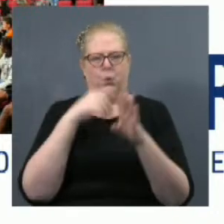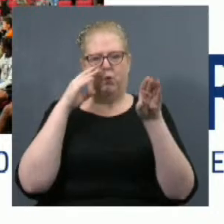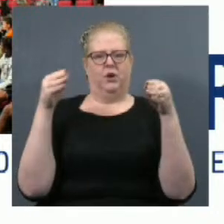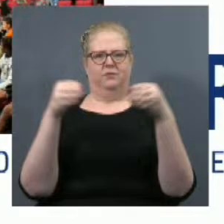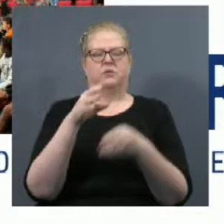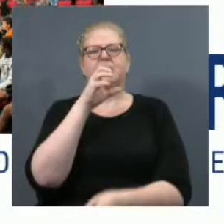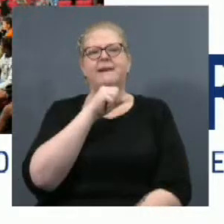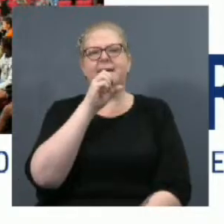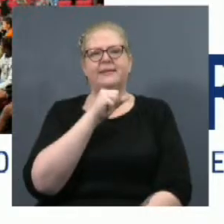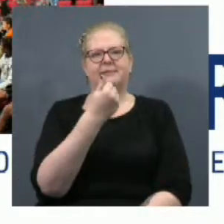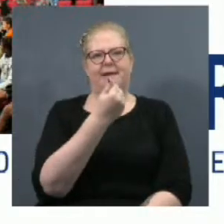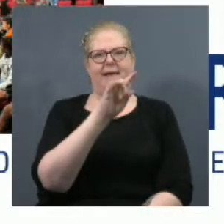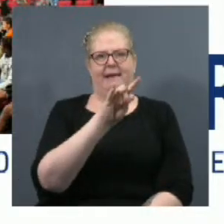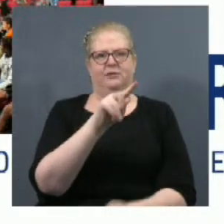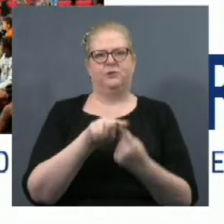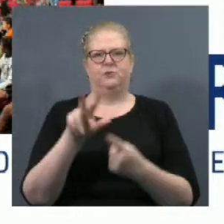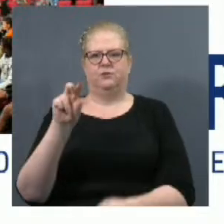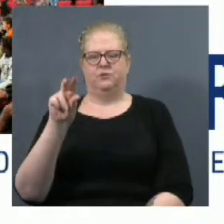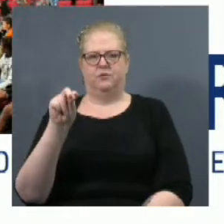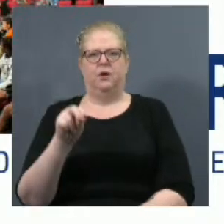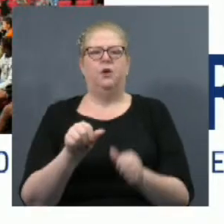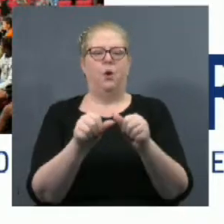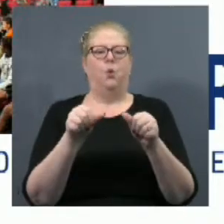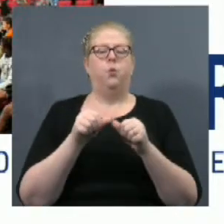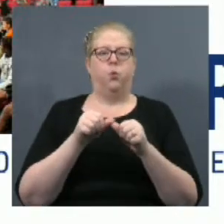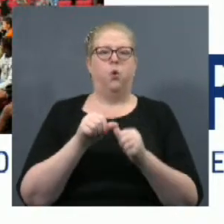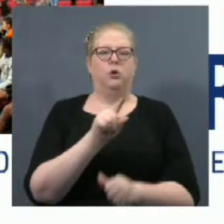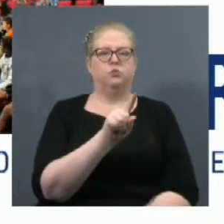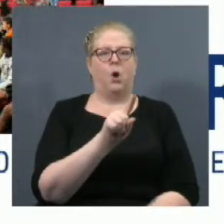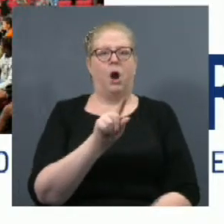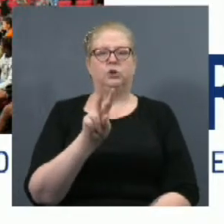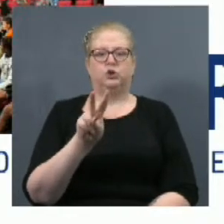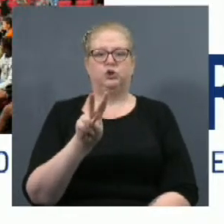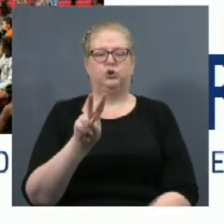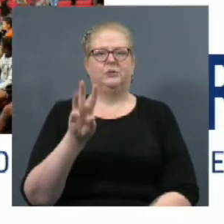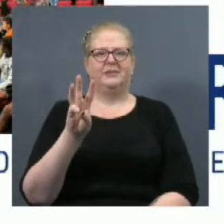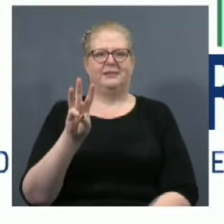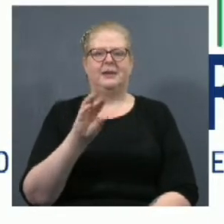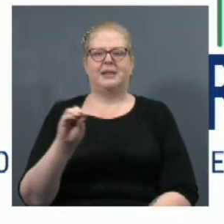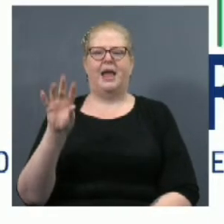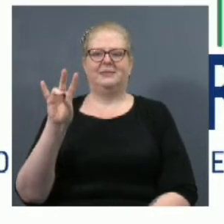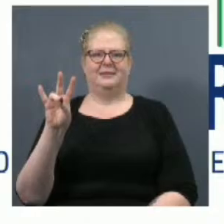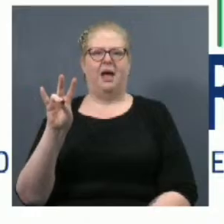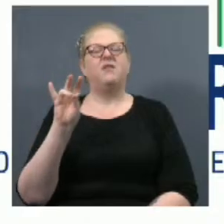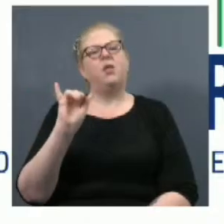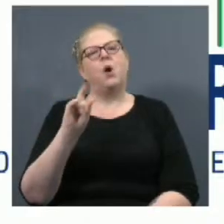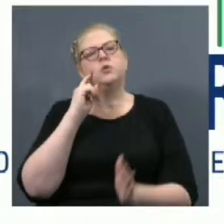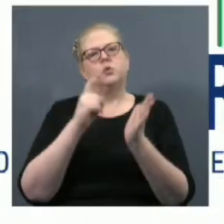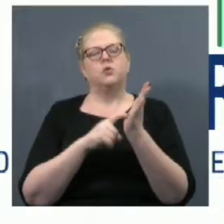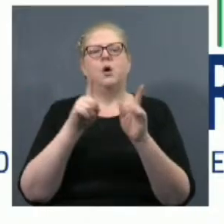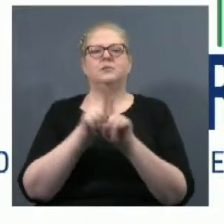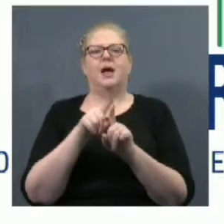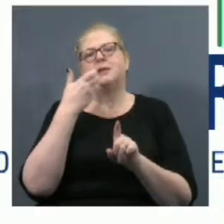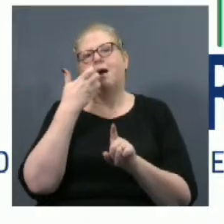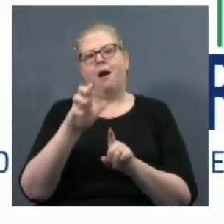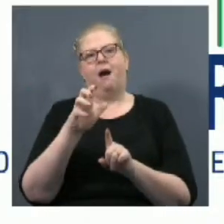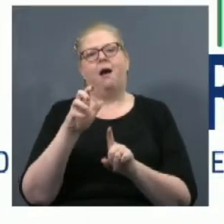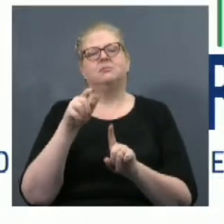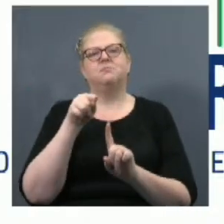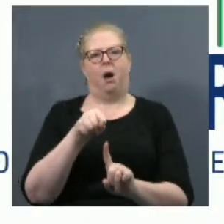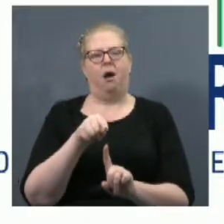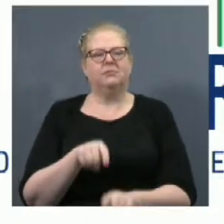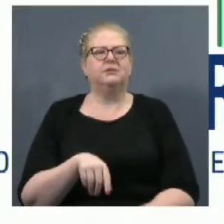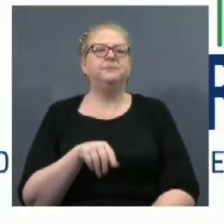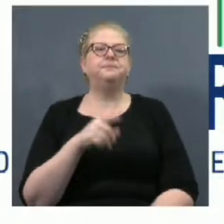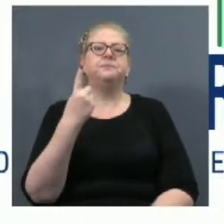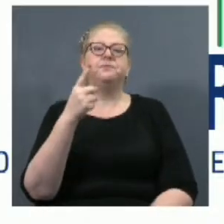13 to 30 and wards 1, 2, 6, and 7, since those are noted as hotspots. One of the biggest areas of the Office